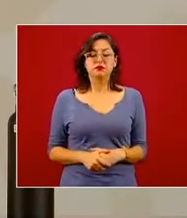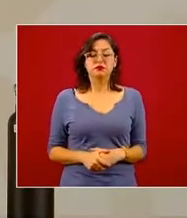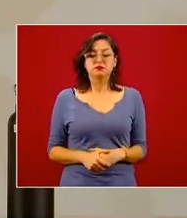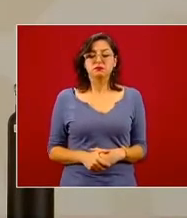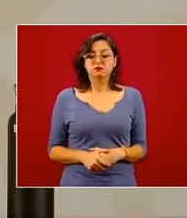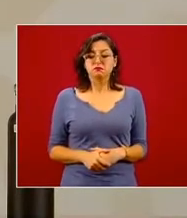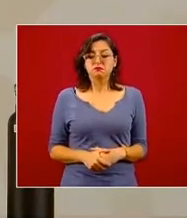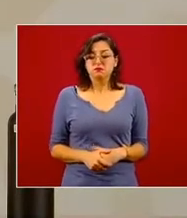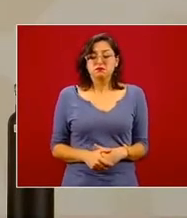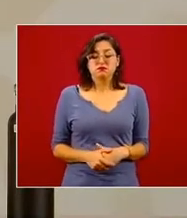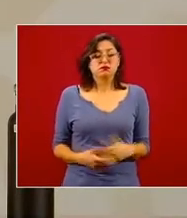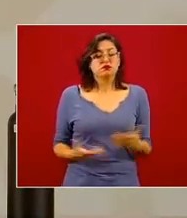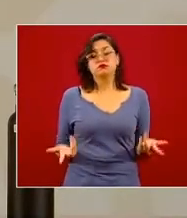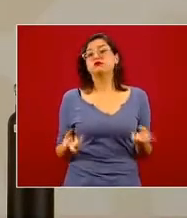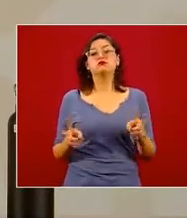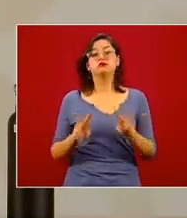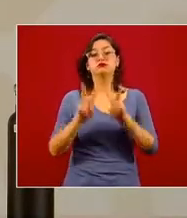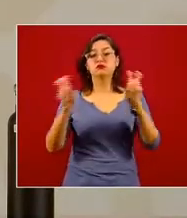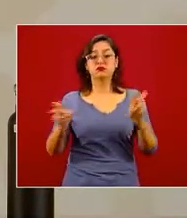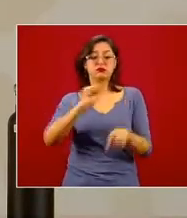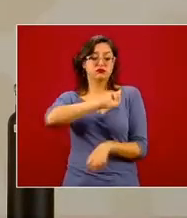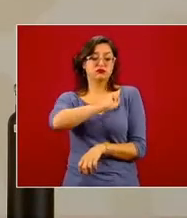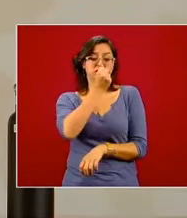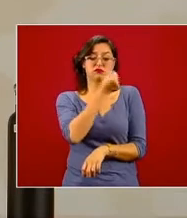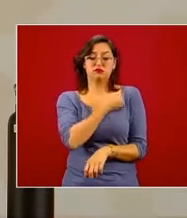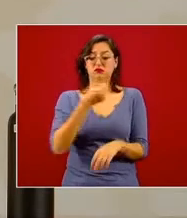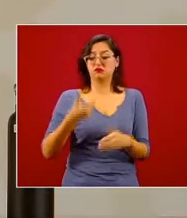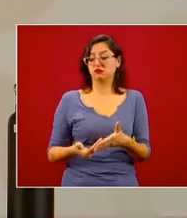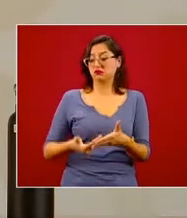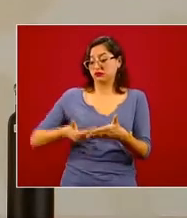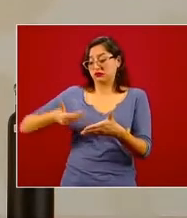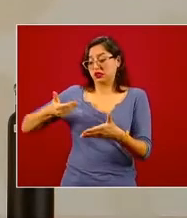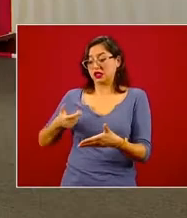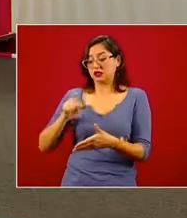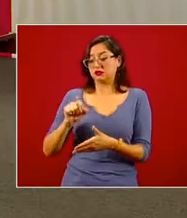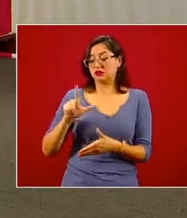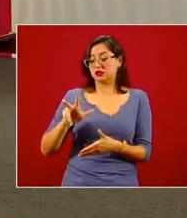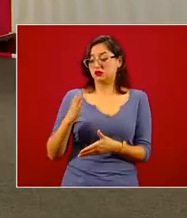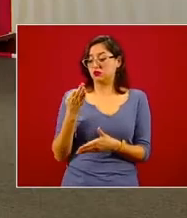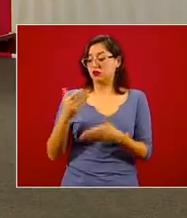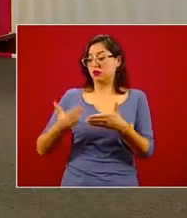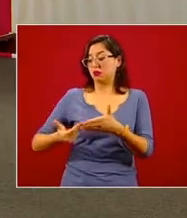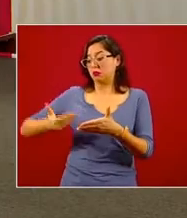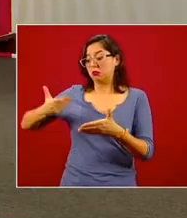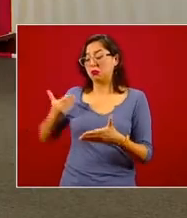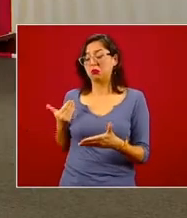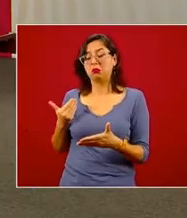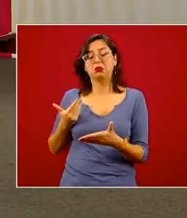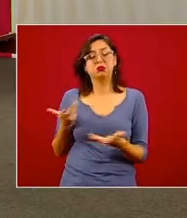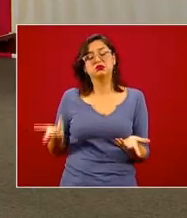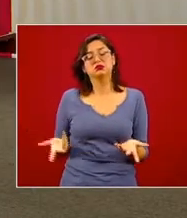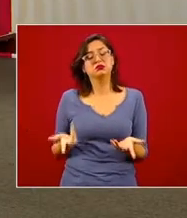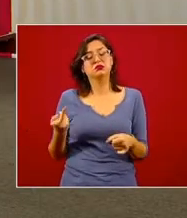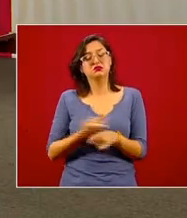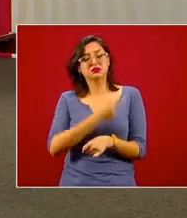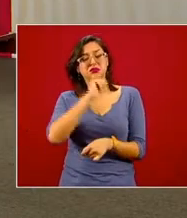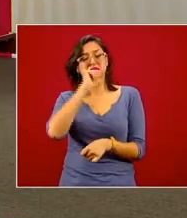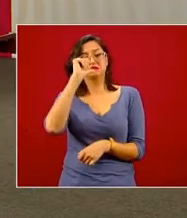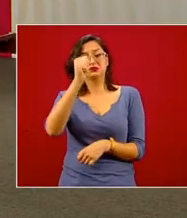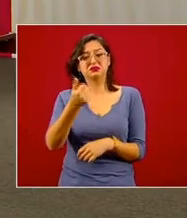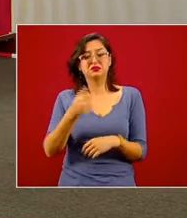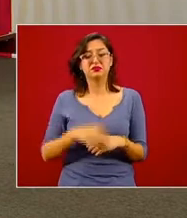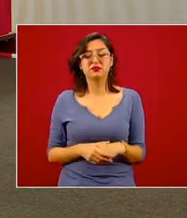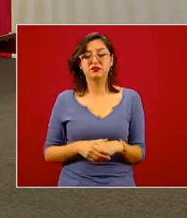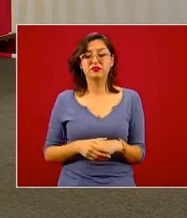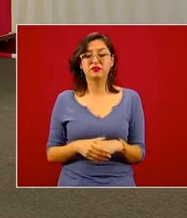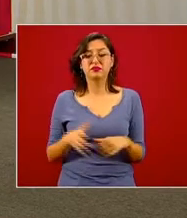las políticas pues ya dirán quienes sean agentes There are políticos, no health porque no implications, son casos political que hayan implications. sido presentes en el That's